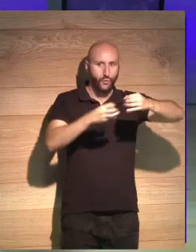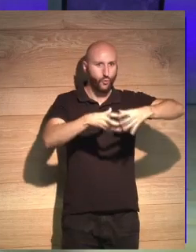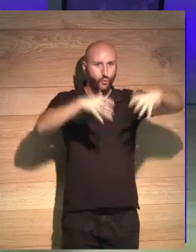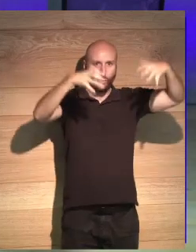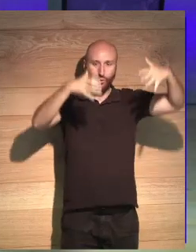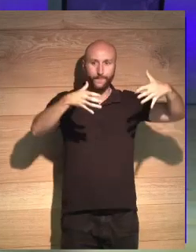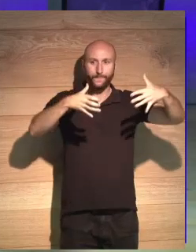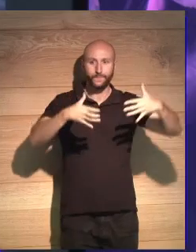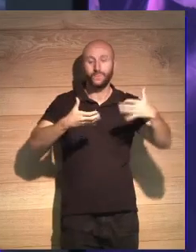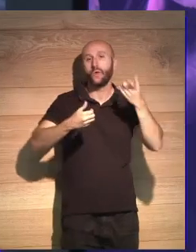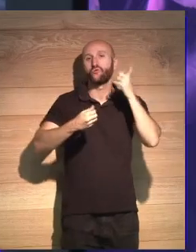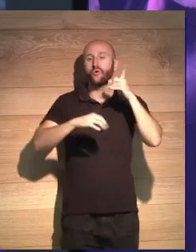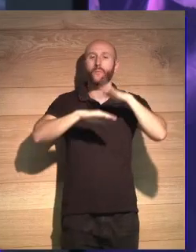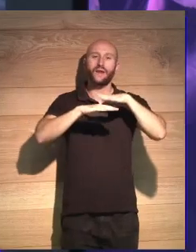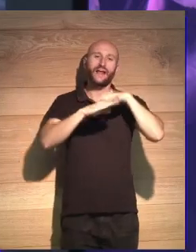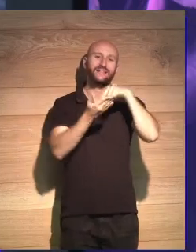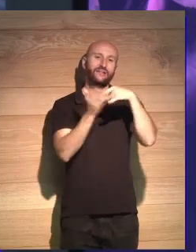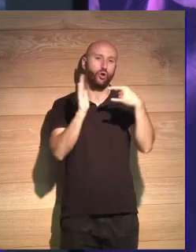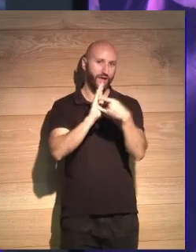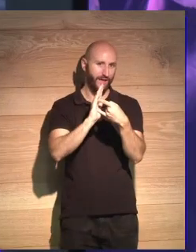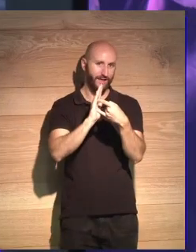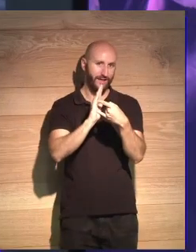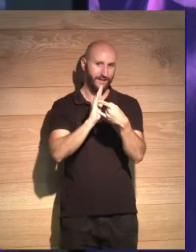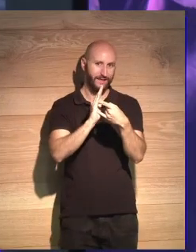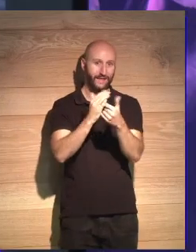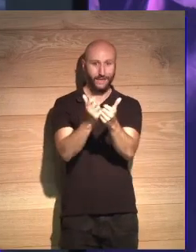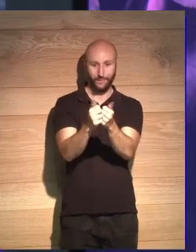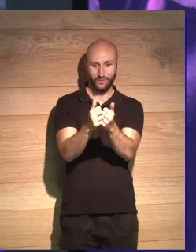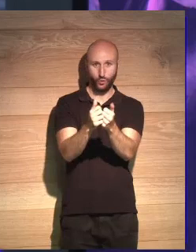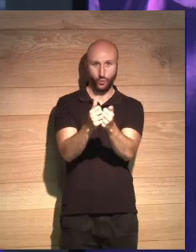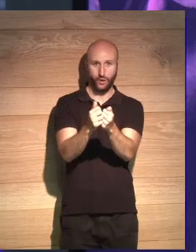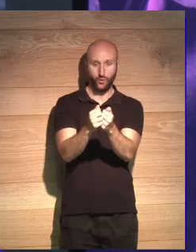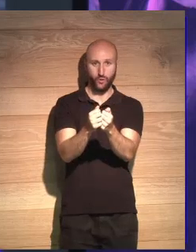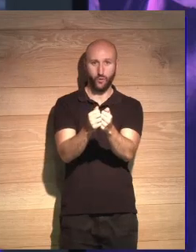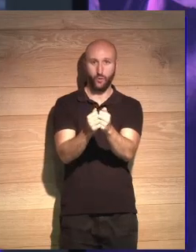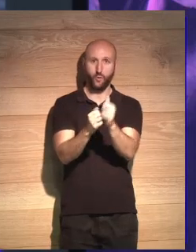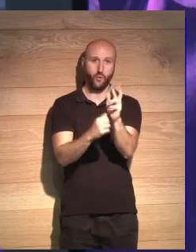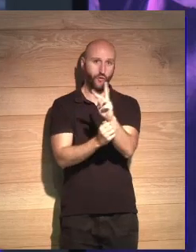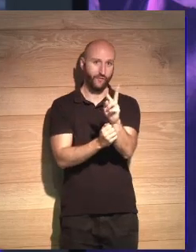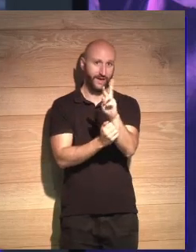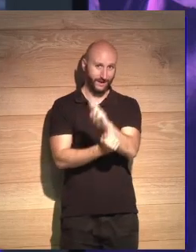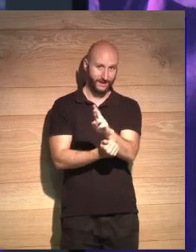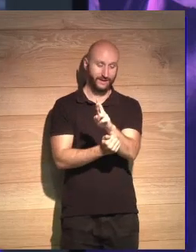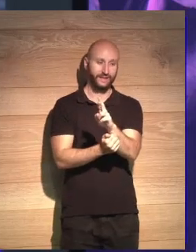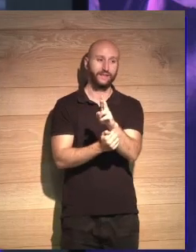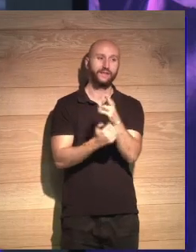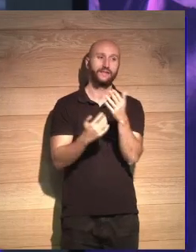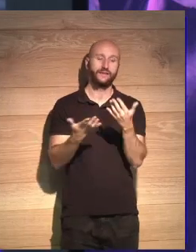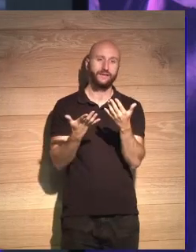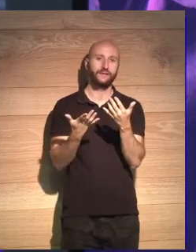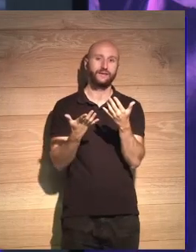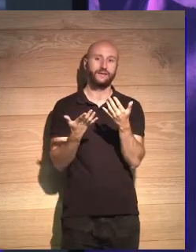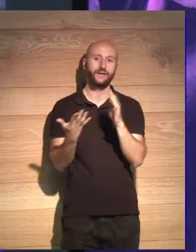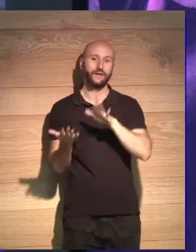dance. So basically, to use technology, to use virtual